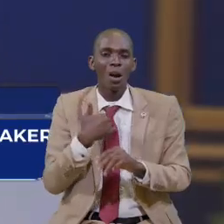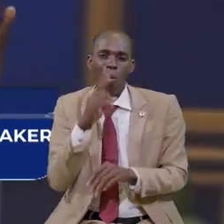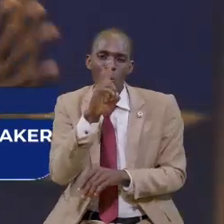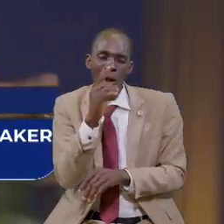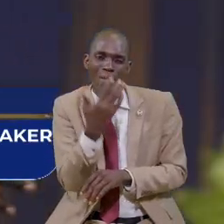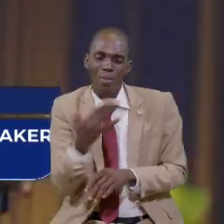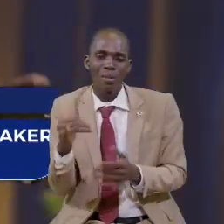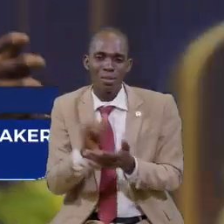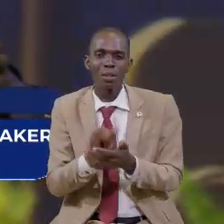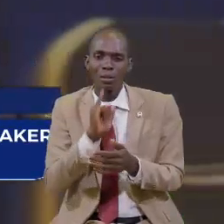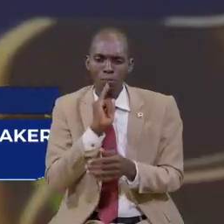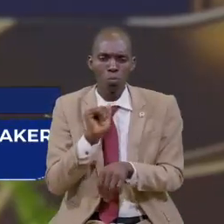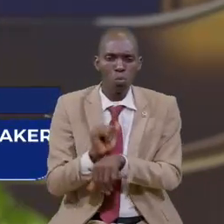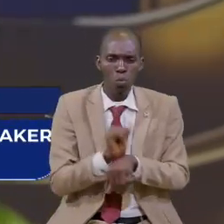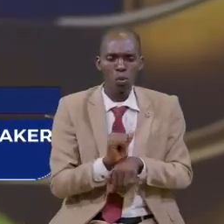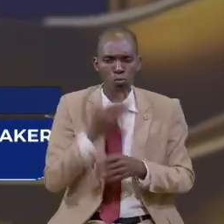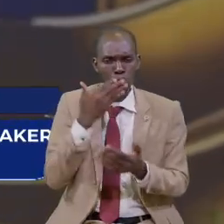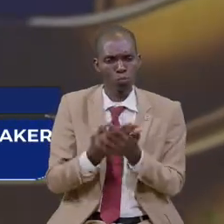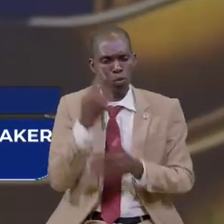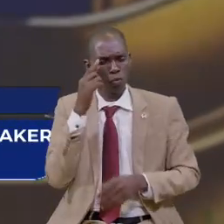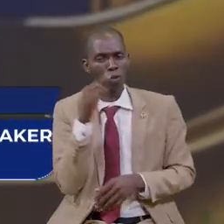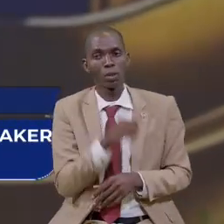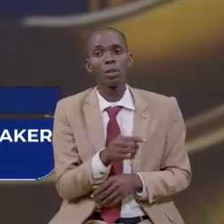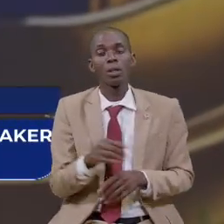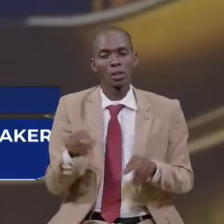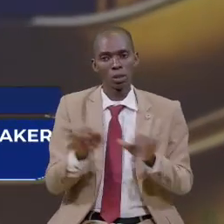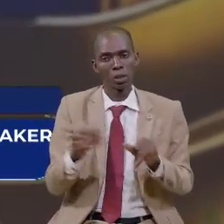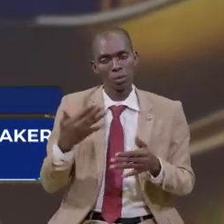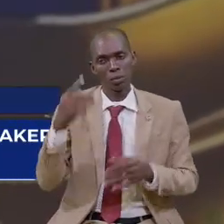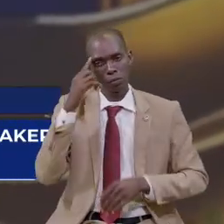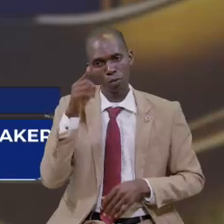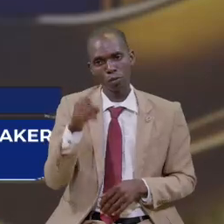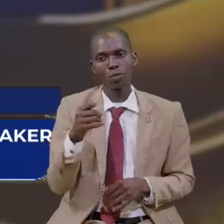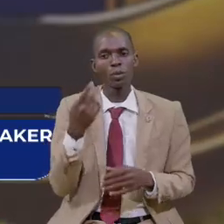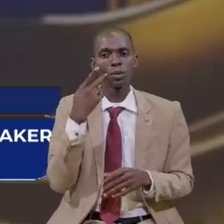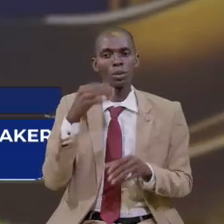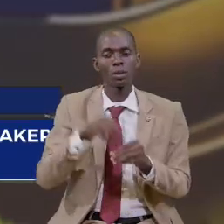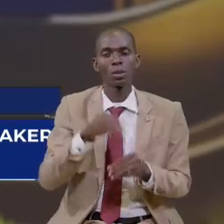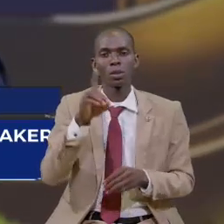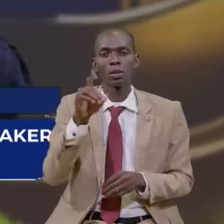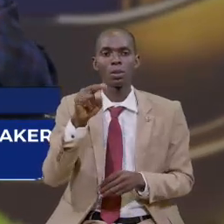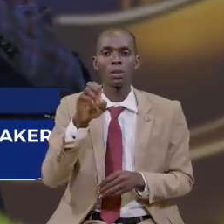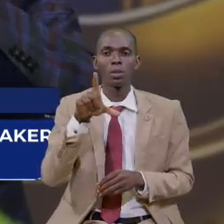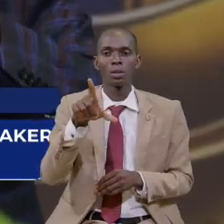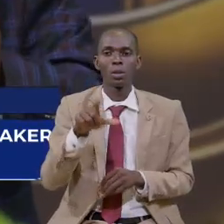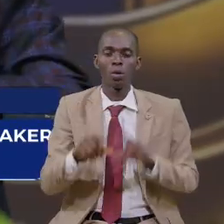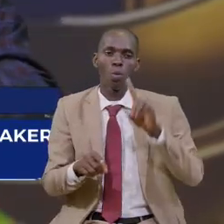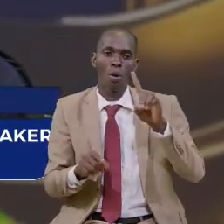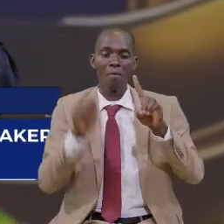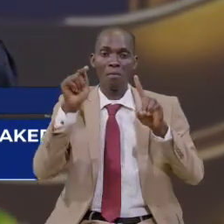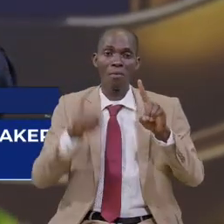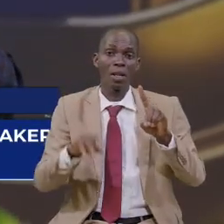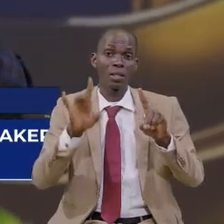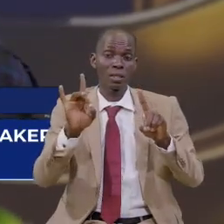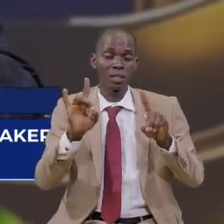going for you. We read in Daniel chapter 1, we're looking at verse 8. It says, and